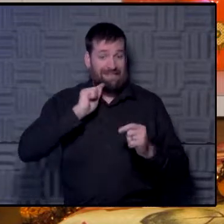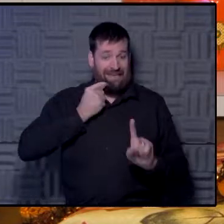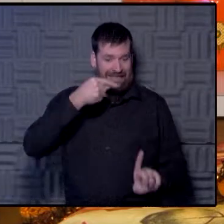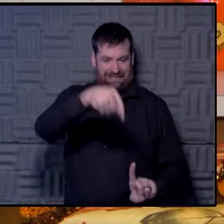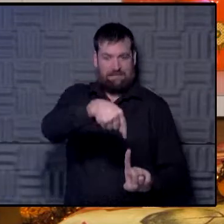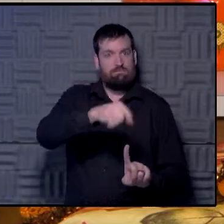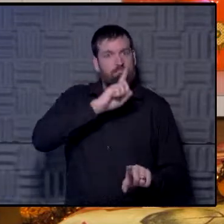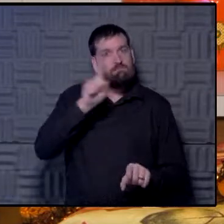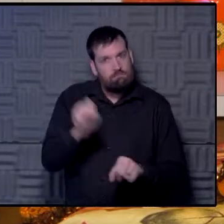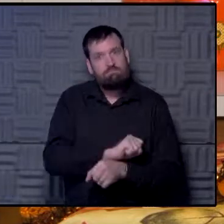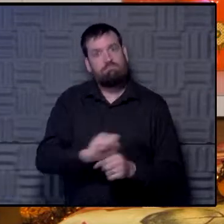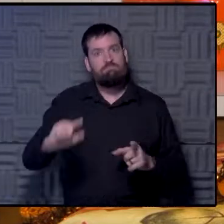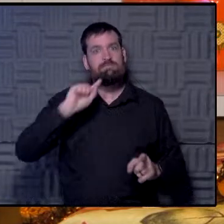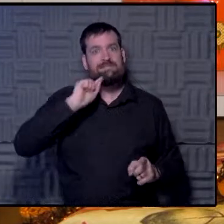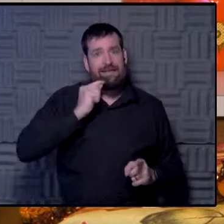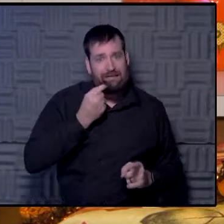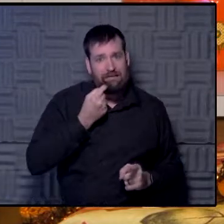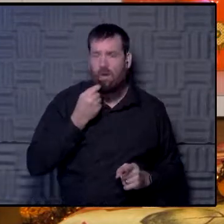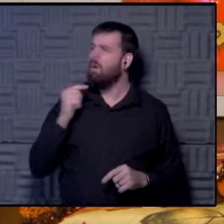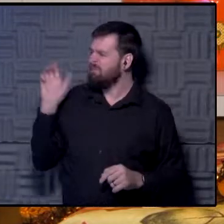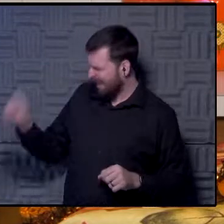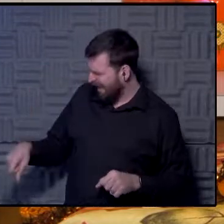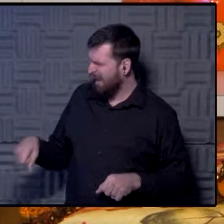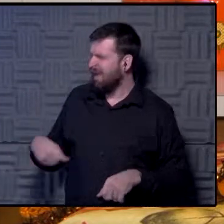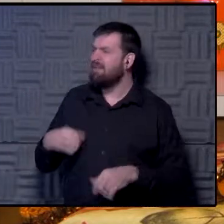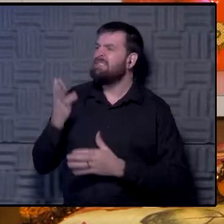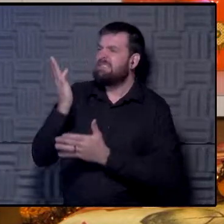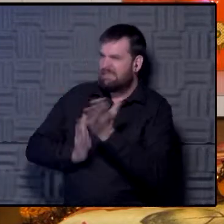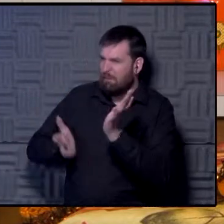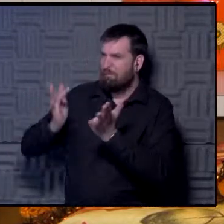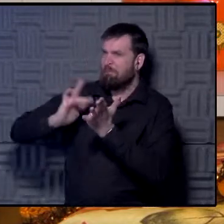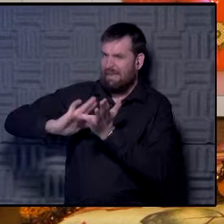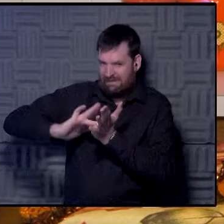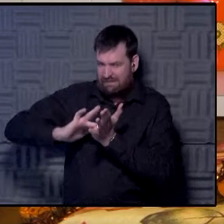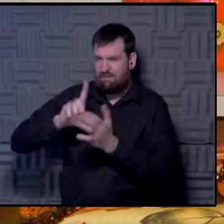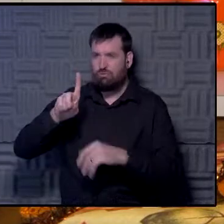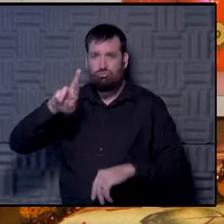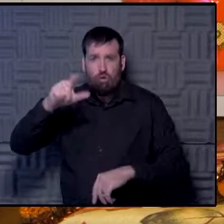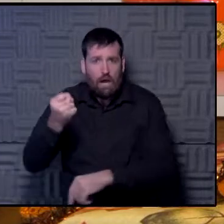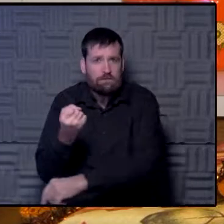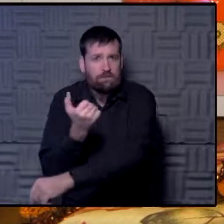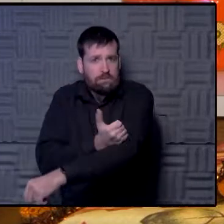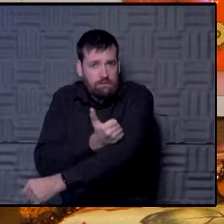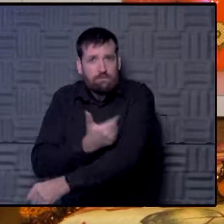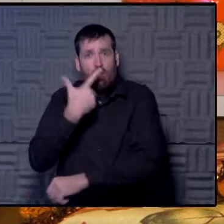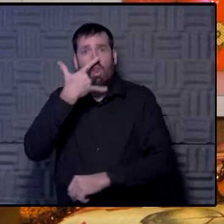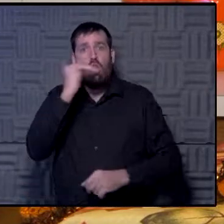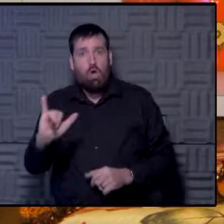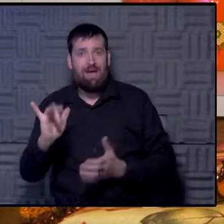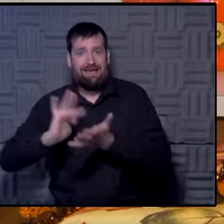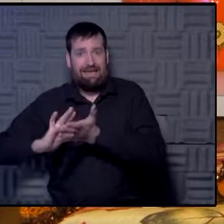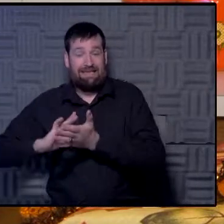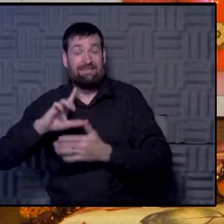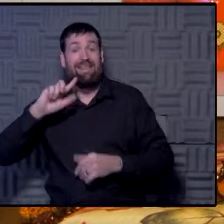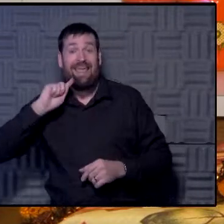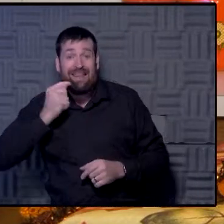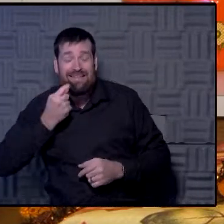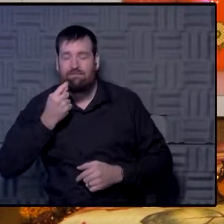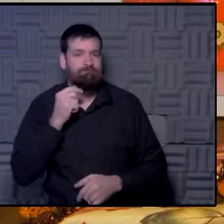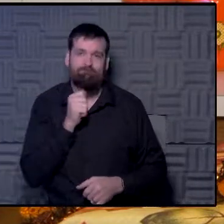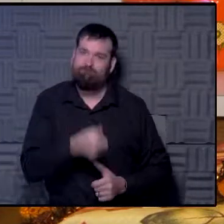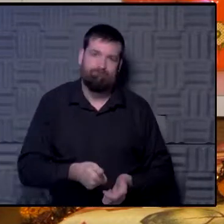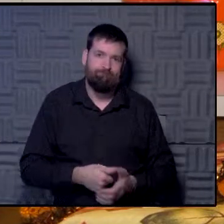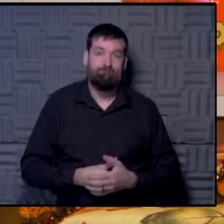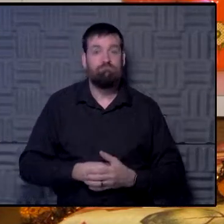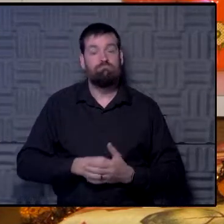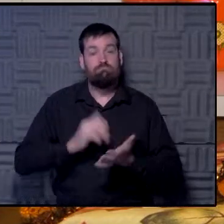is actually candy. Yeah, some medicines and drugs might look like candy, but they aren't. If